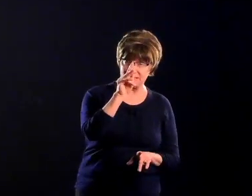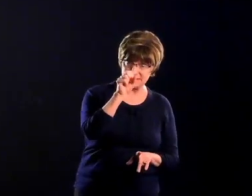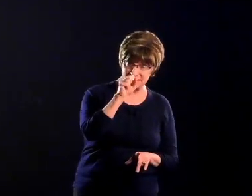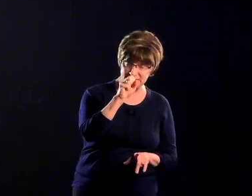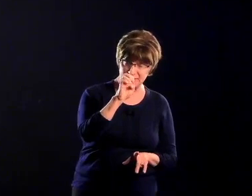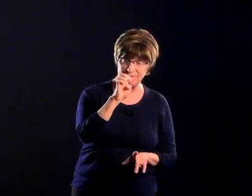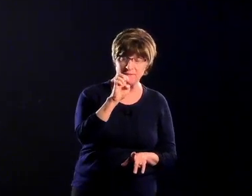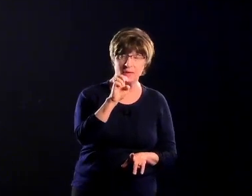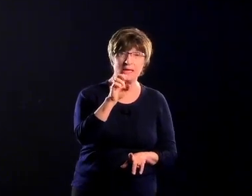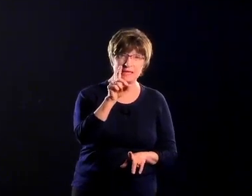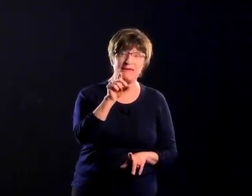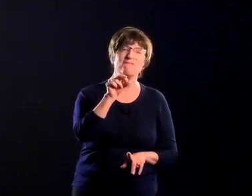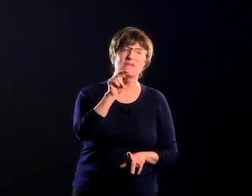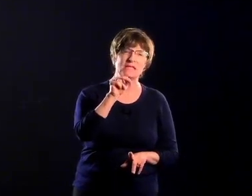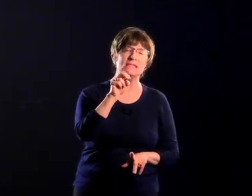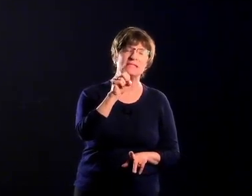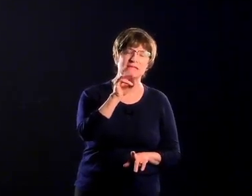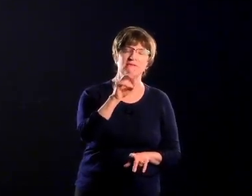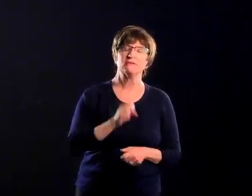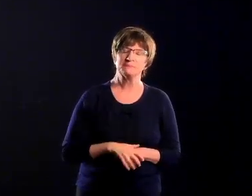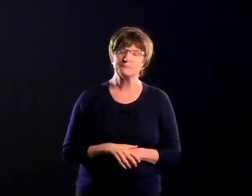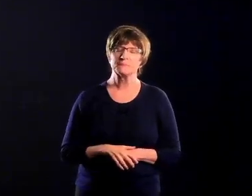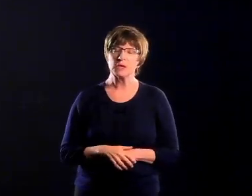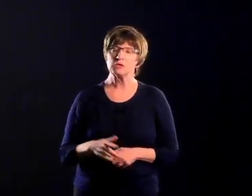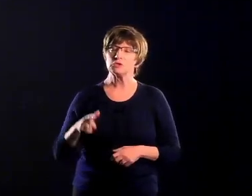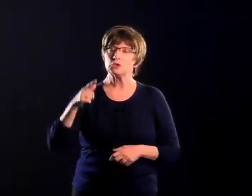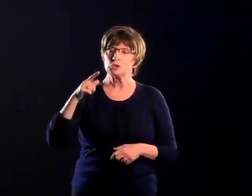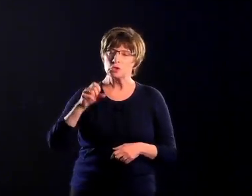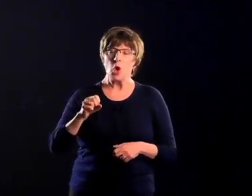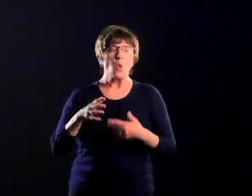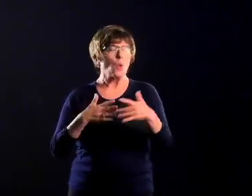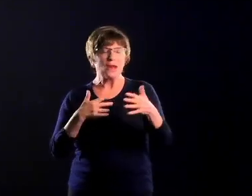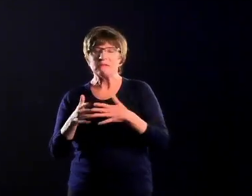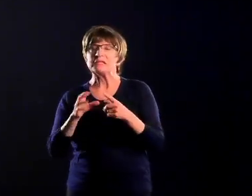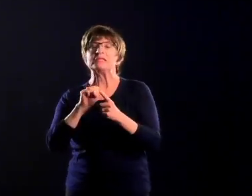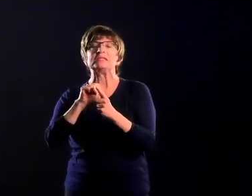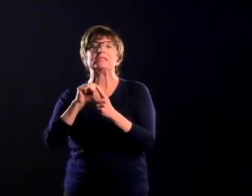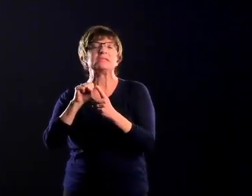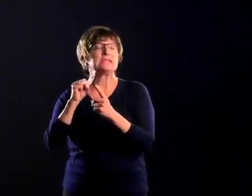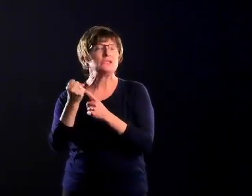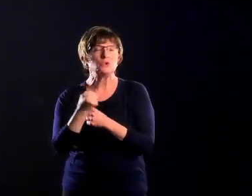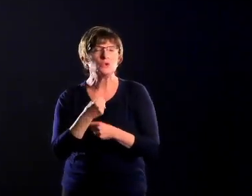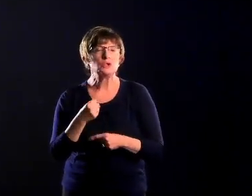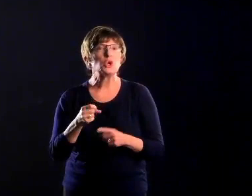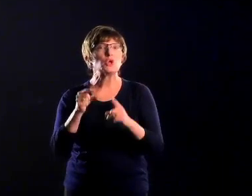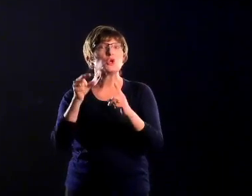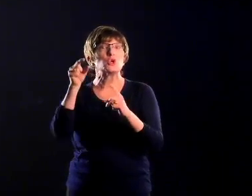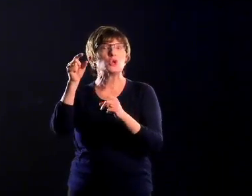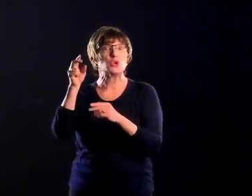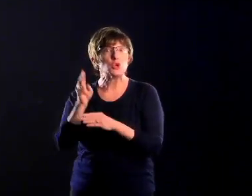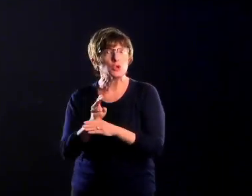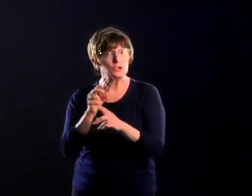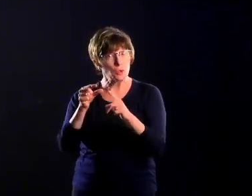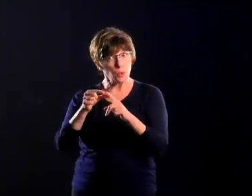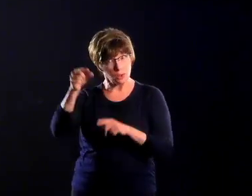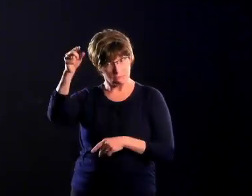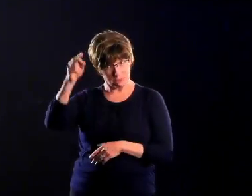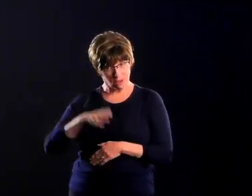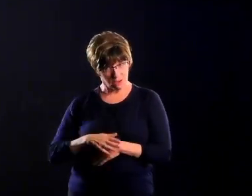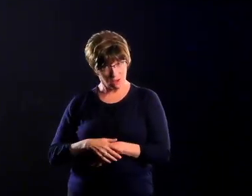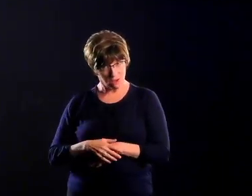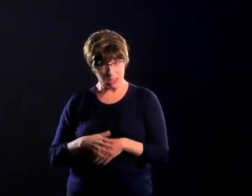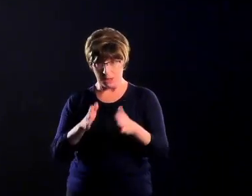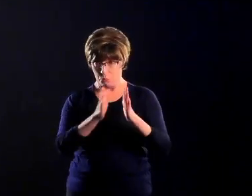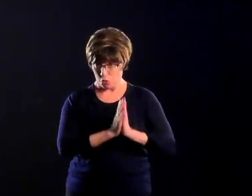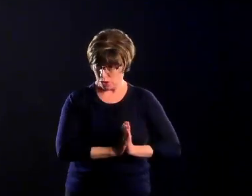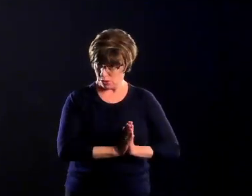off and help us to be more on a defensive posture. So whatever the case is, we can use the word of God in